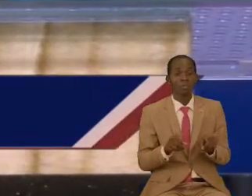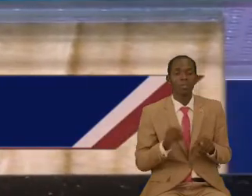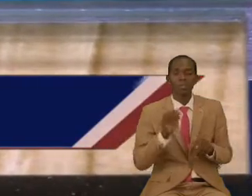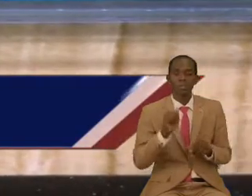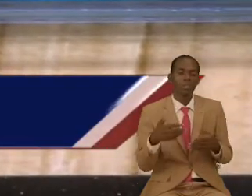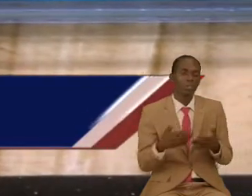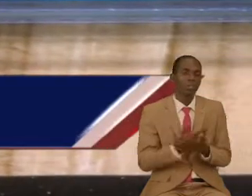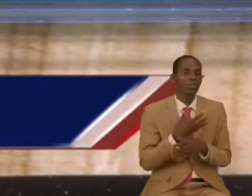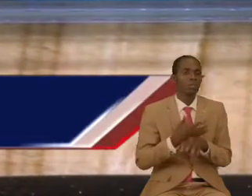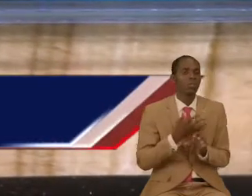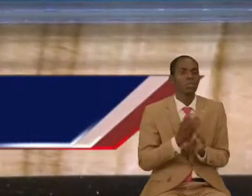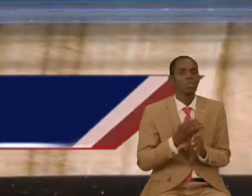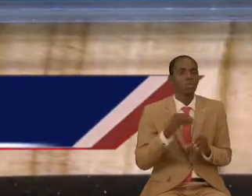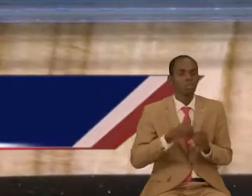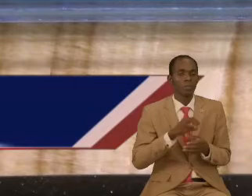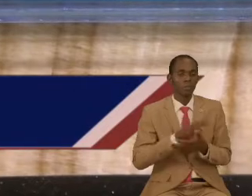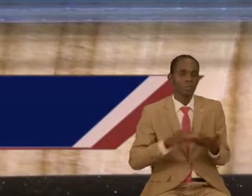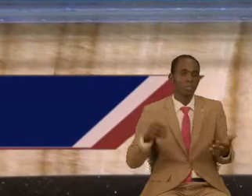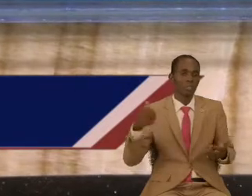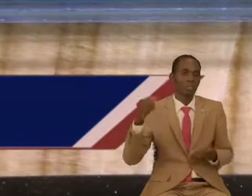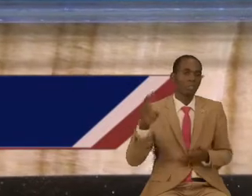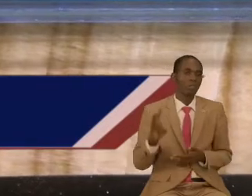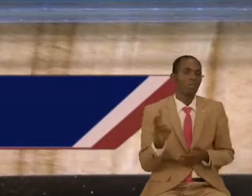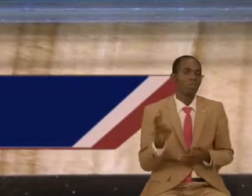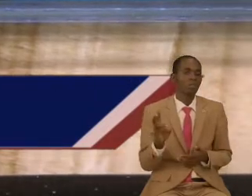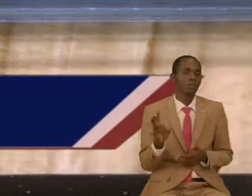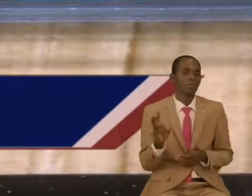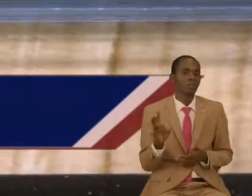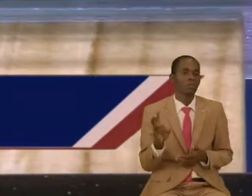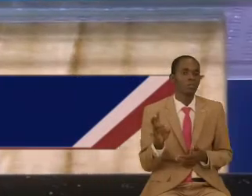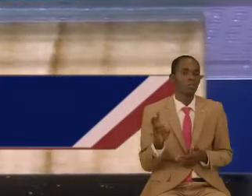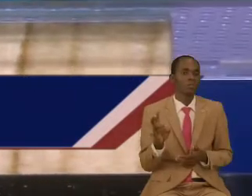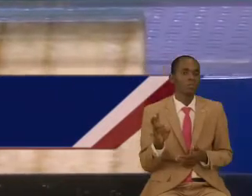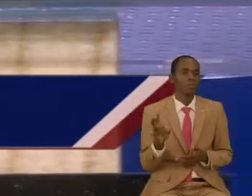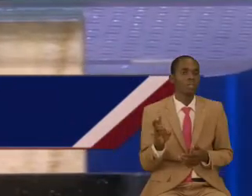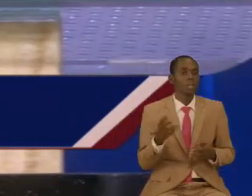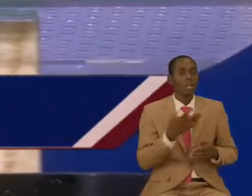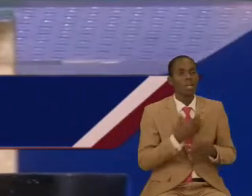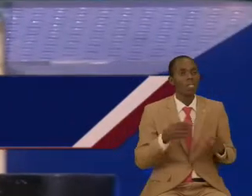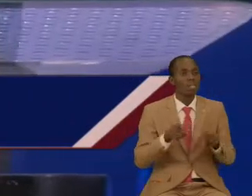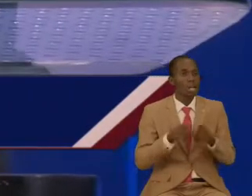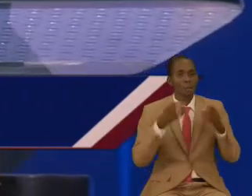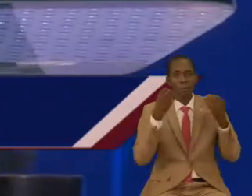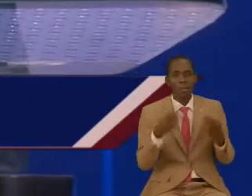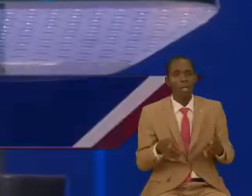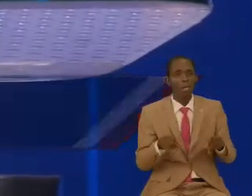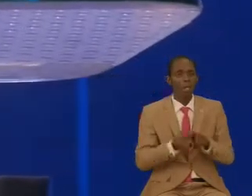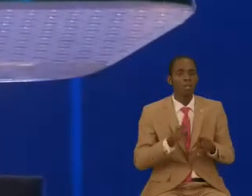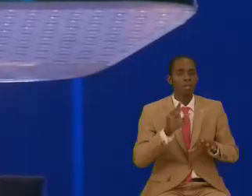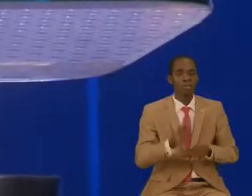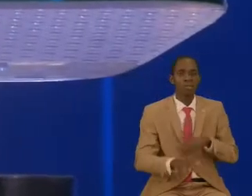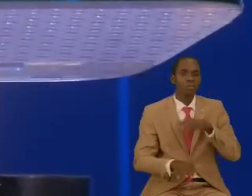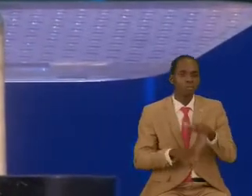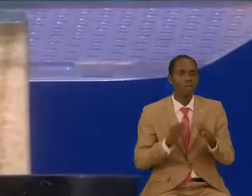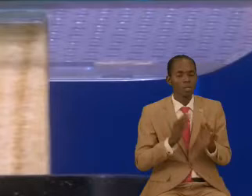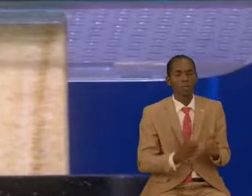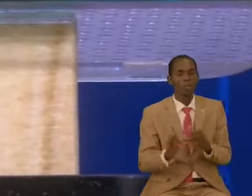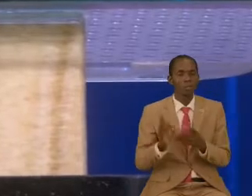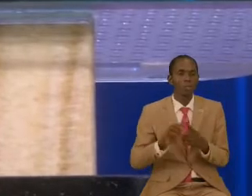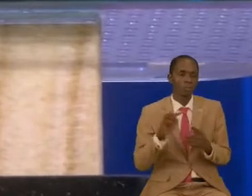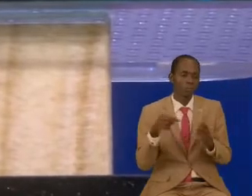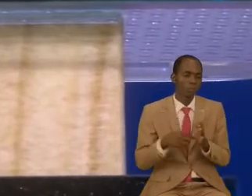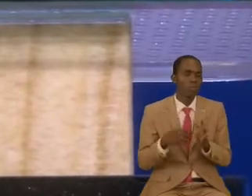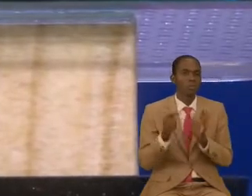a new creature. In verse 16, it says, and as many as walk according to